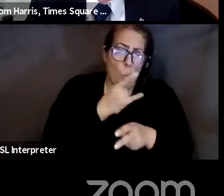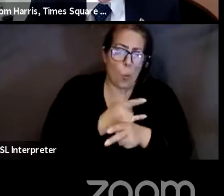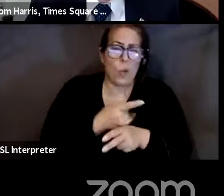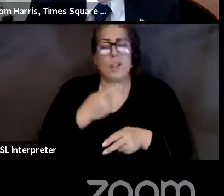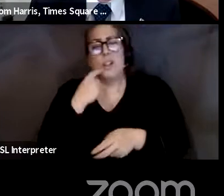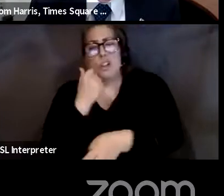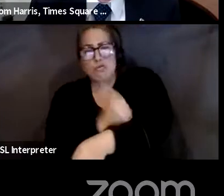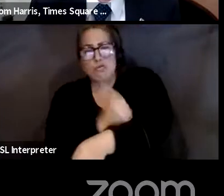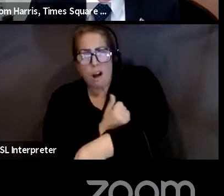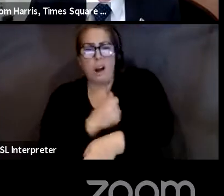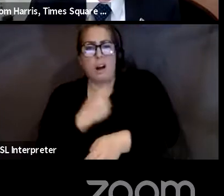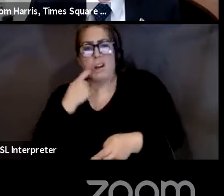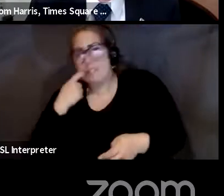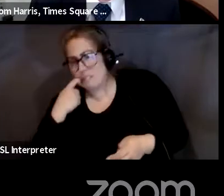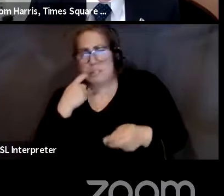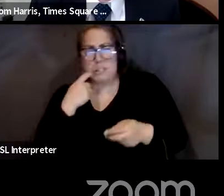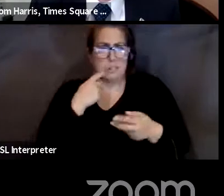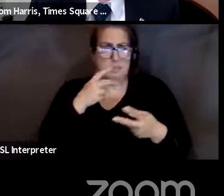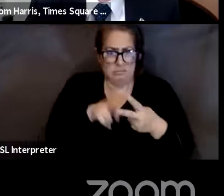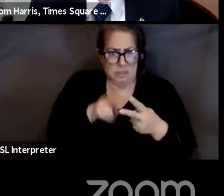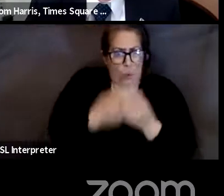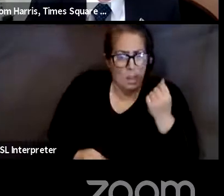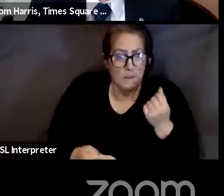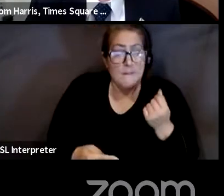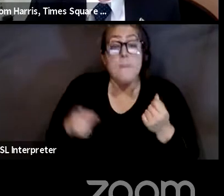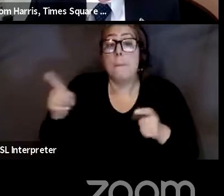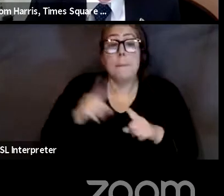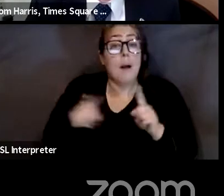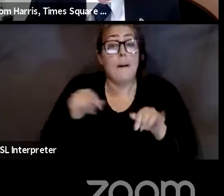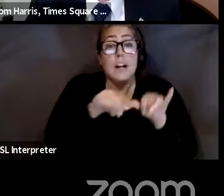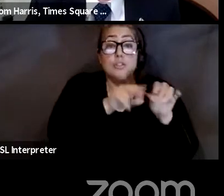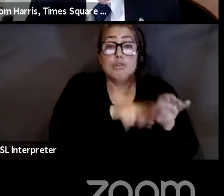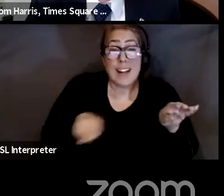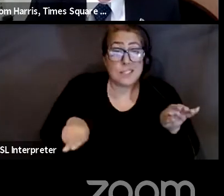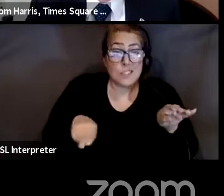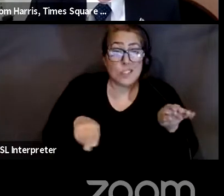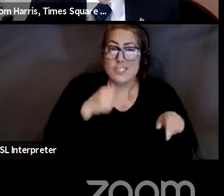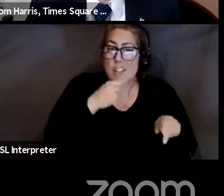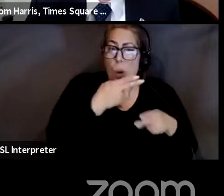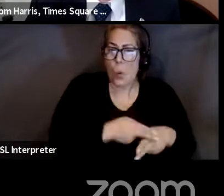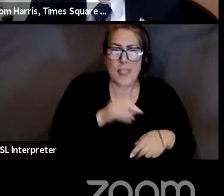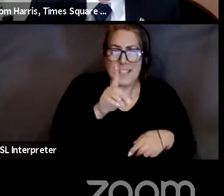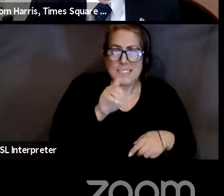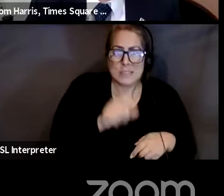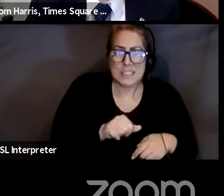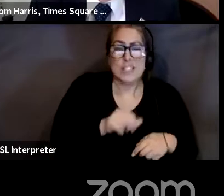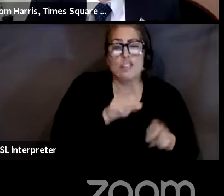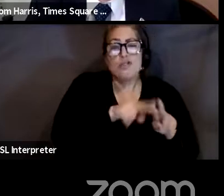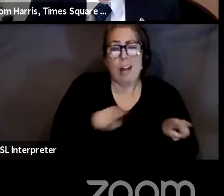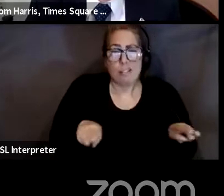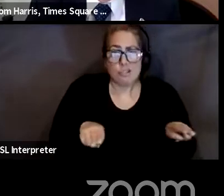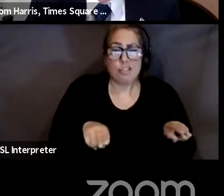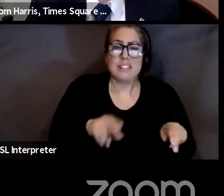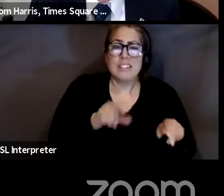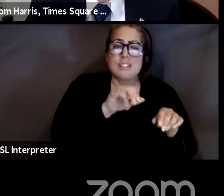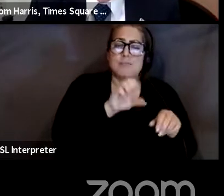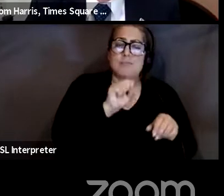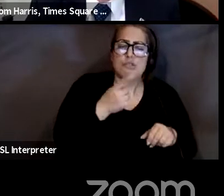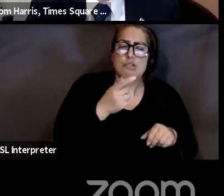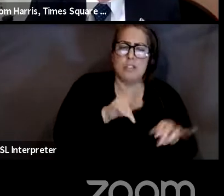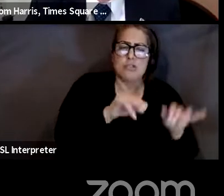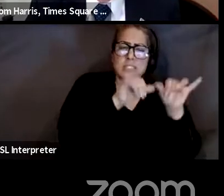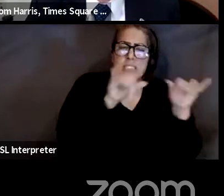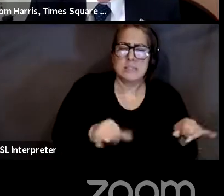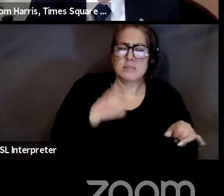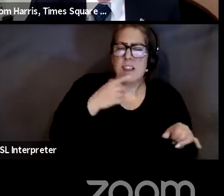doesn't recognize those as being disabilities. They recognize a disability as having a physical disability. And